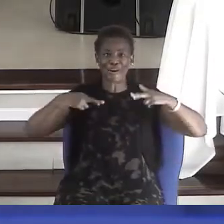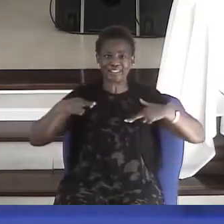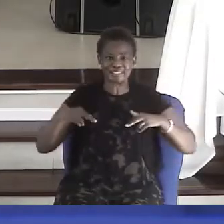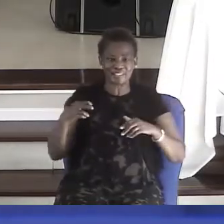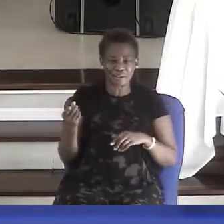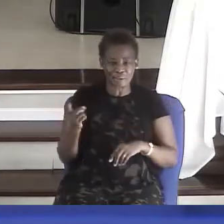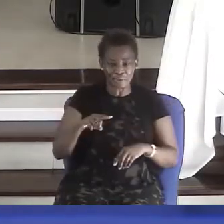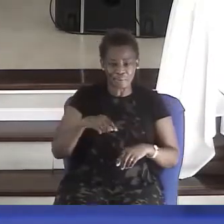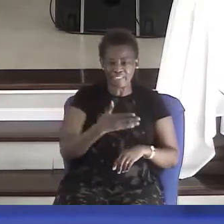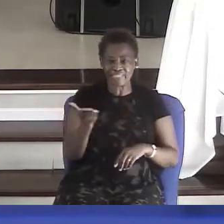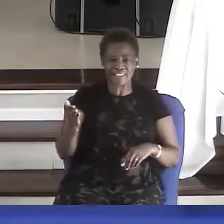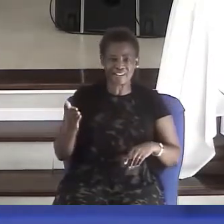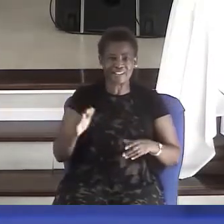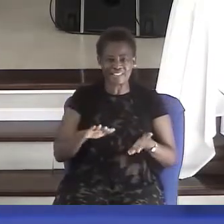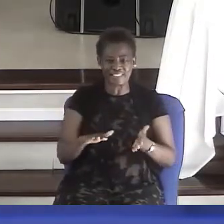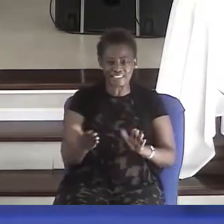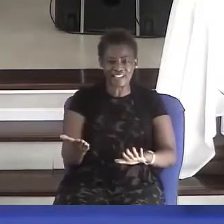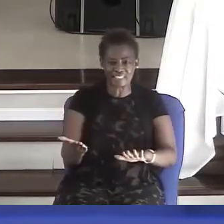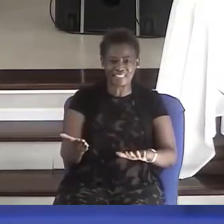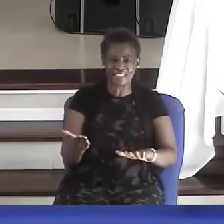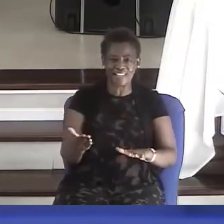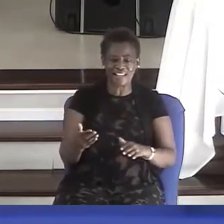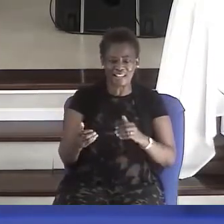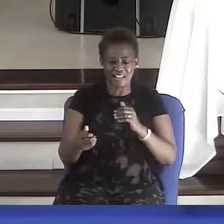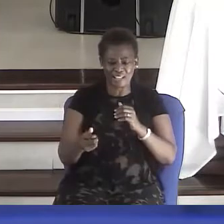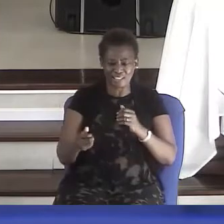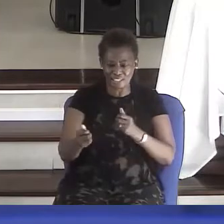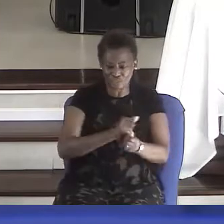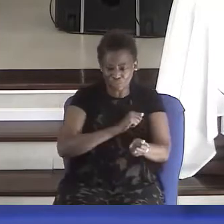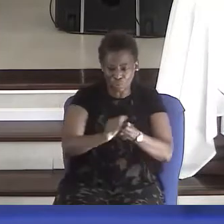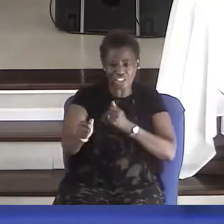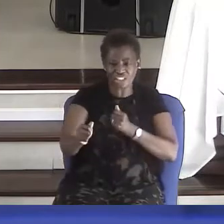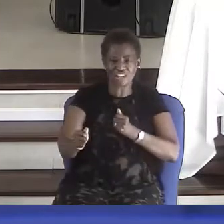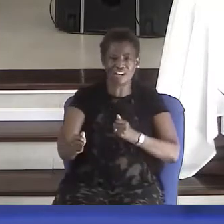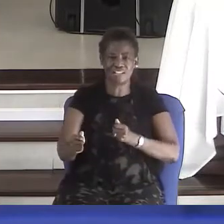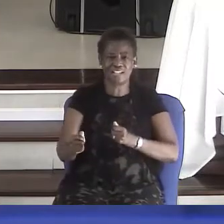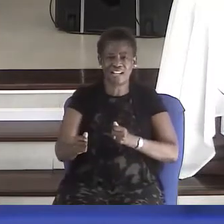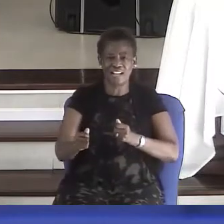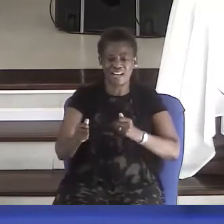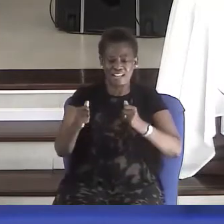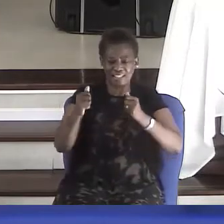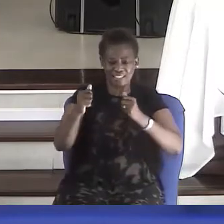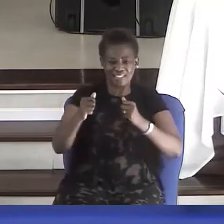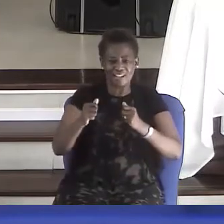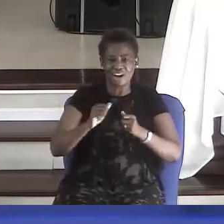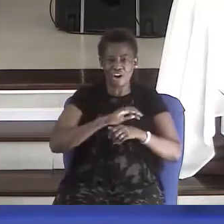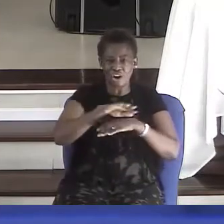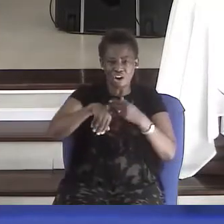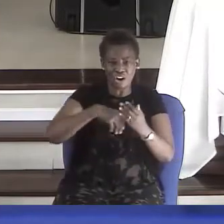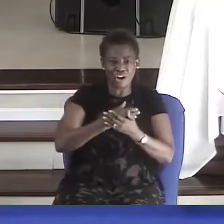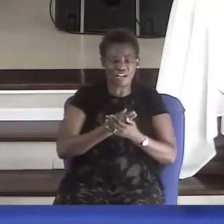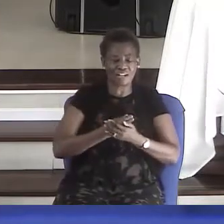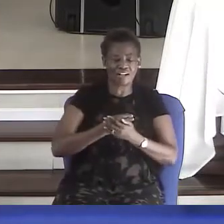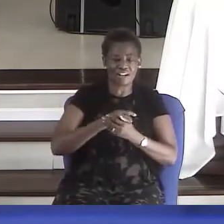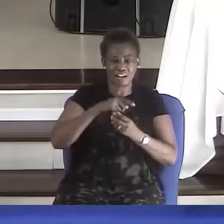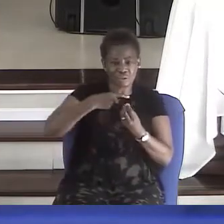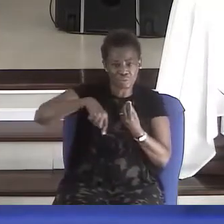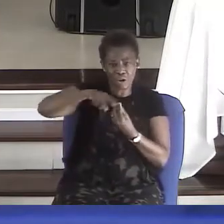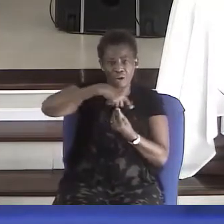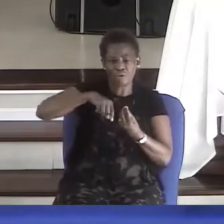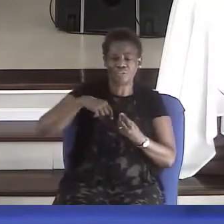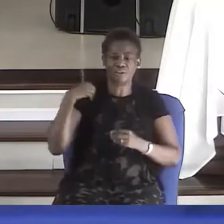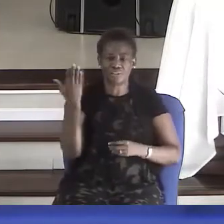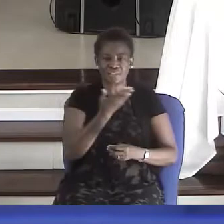destruction, when there is devastation all about us. We want to be able to still praise the Lord and